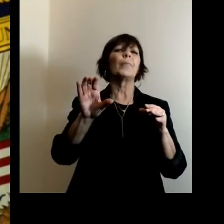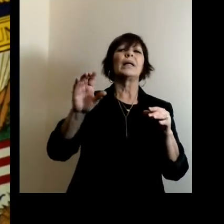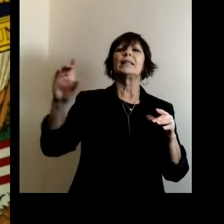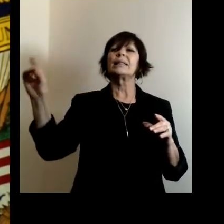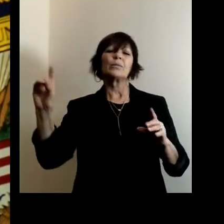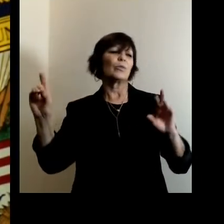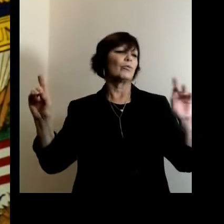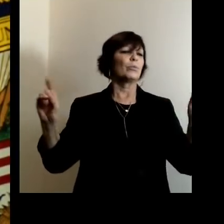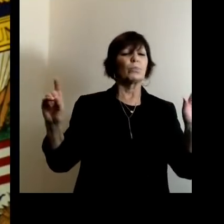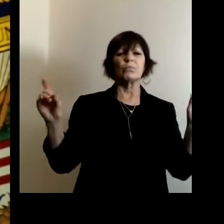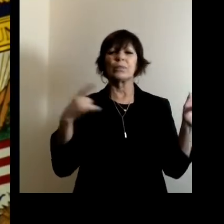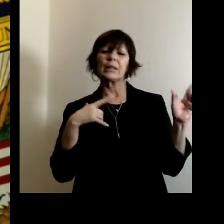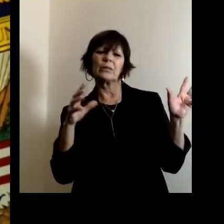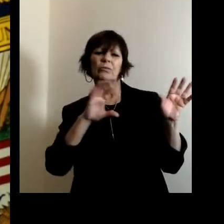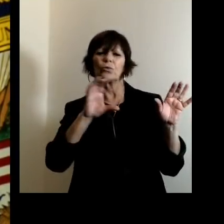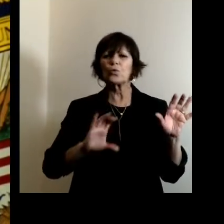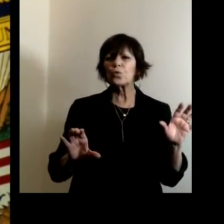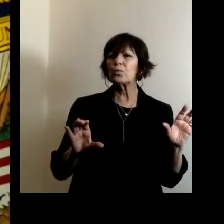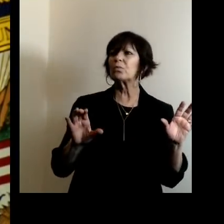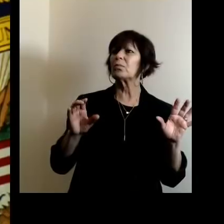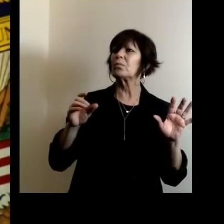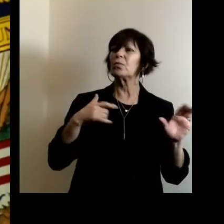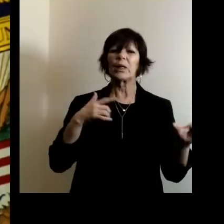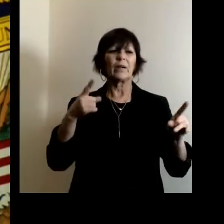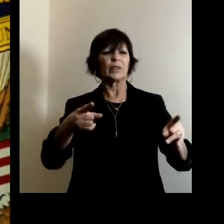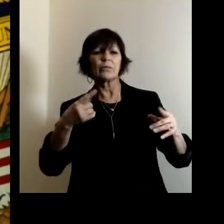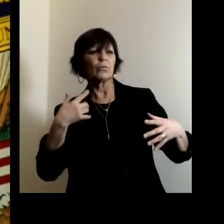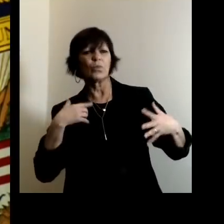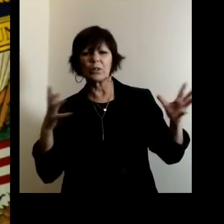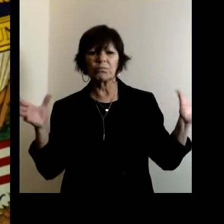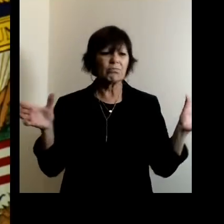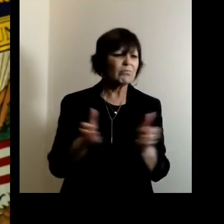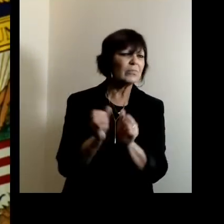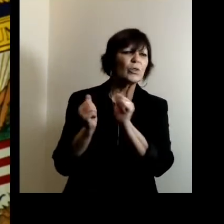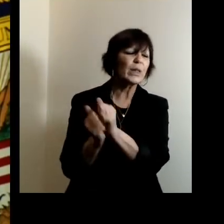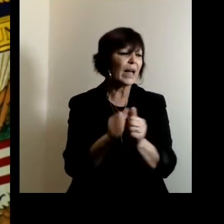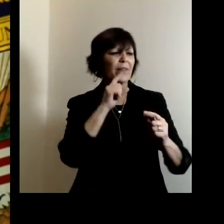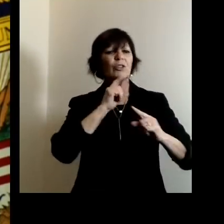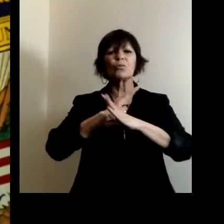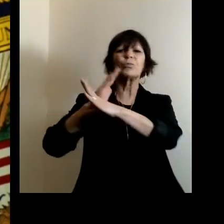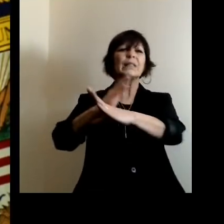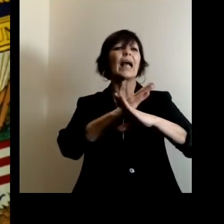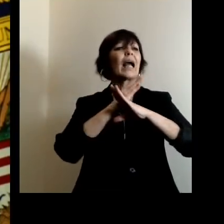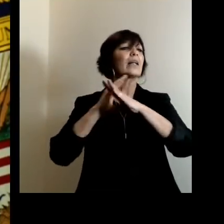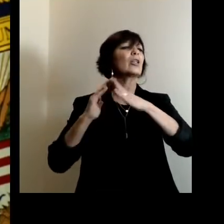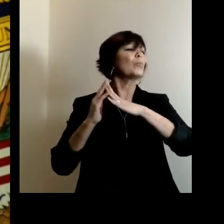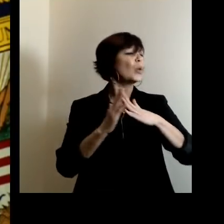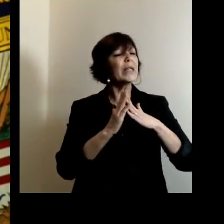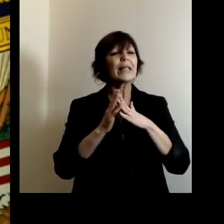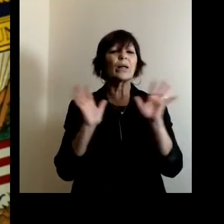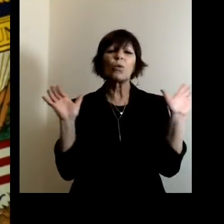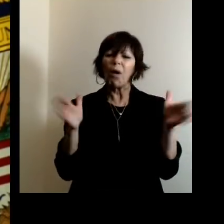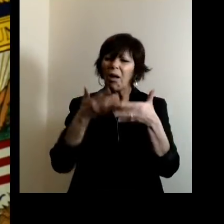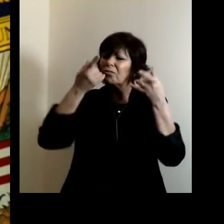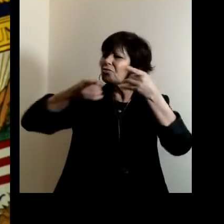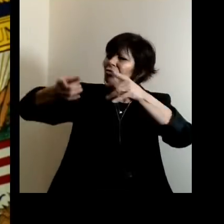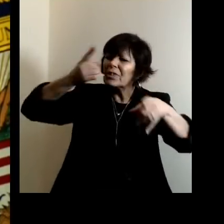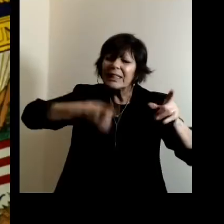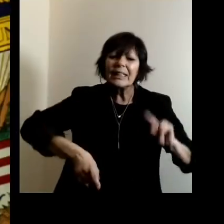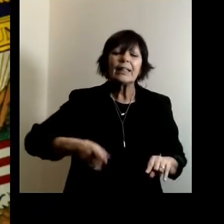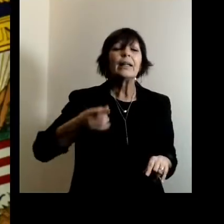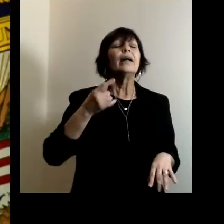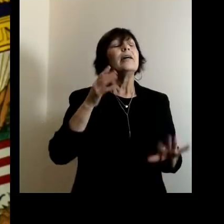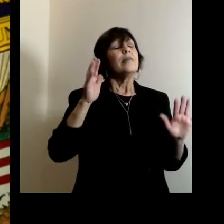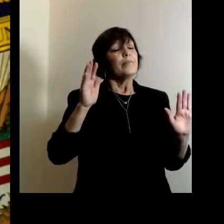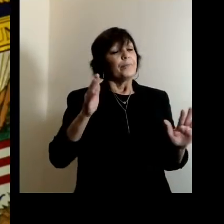all on board. We have to do what's right for our greater community. We're uniting to protect our greater community. I